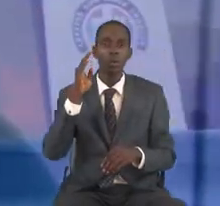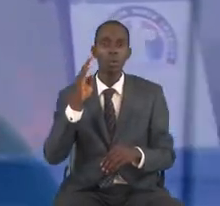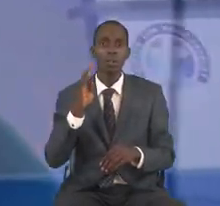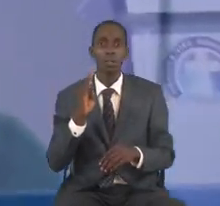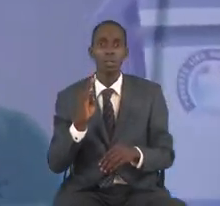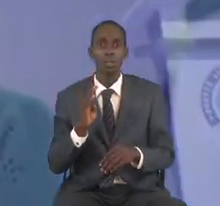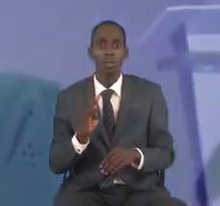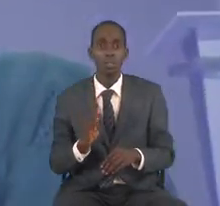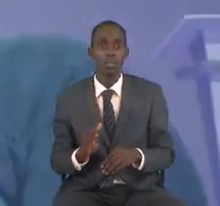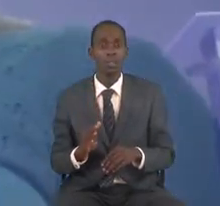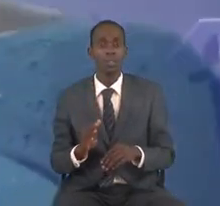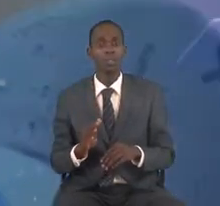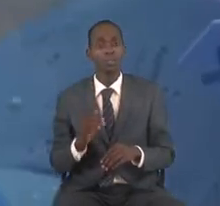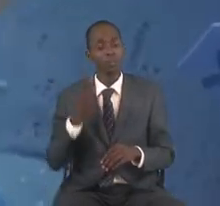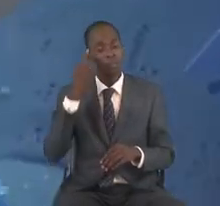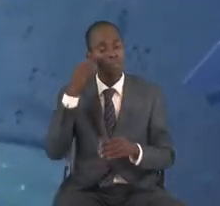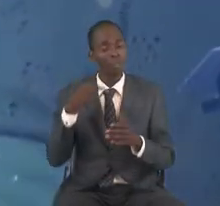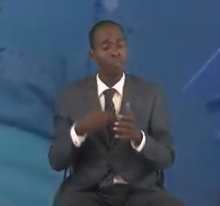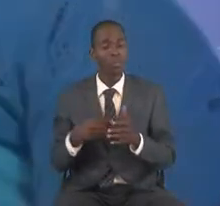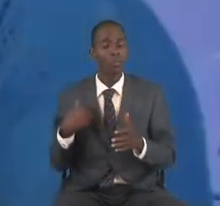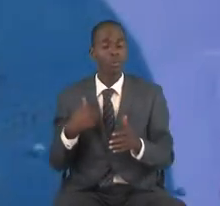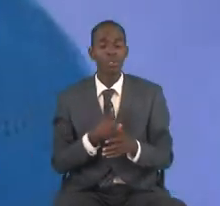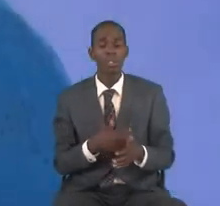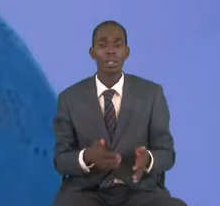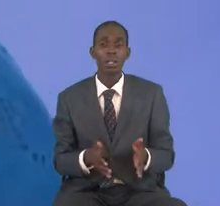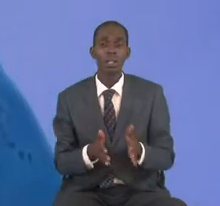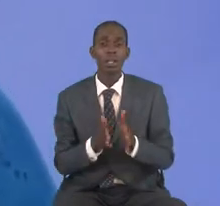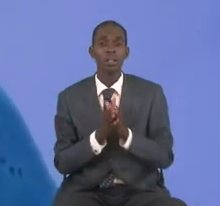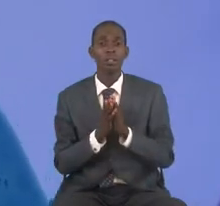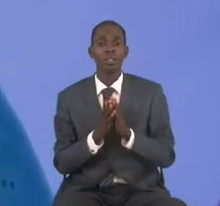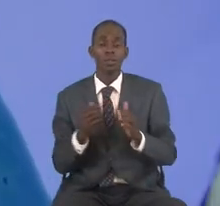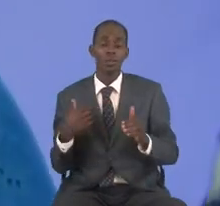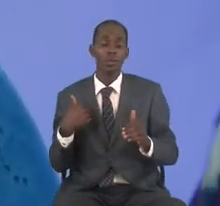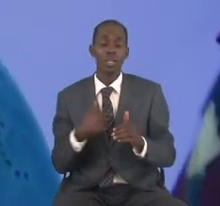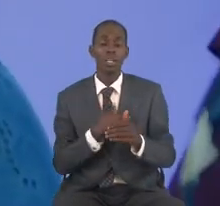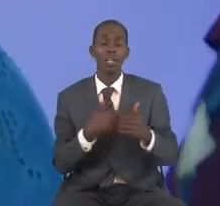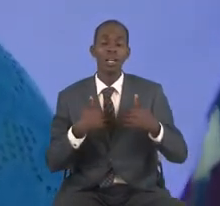for this we have sinned we